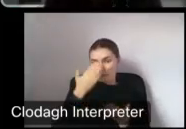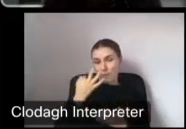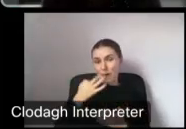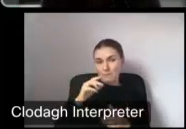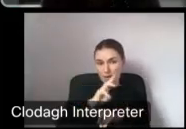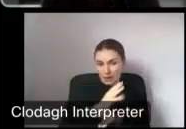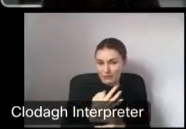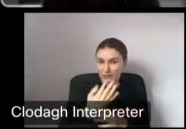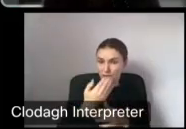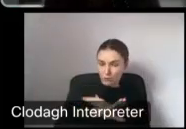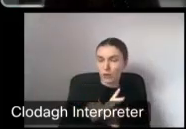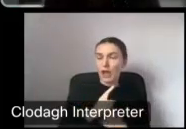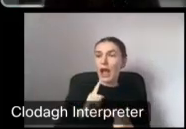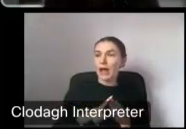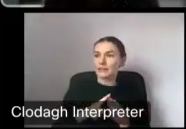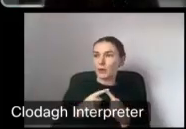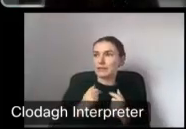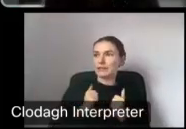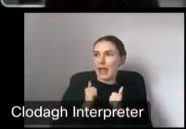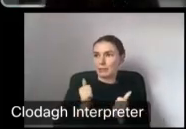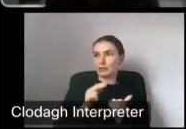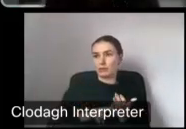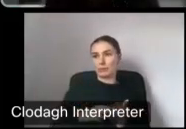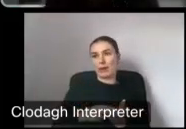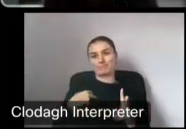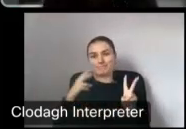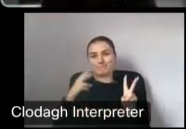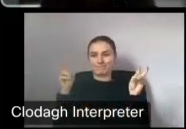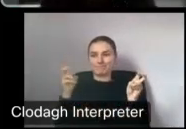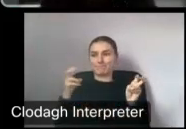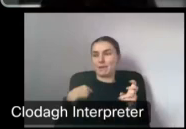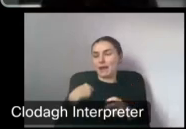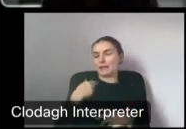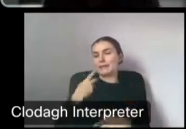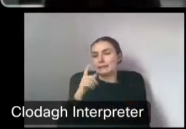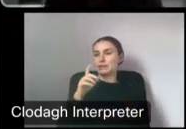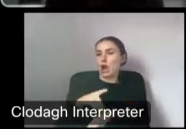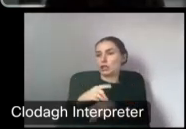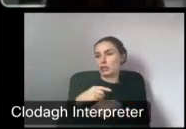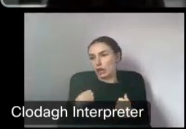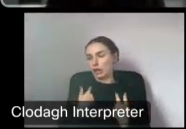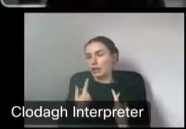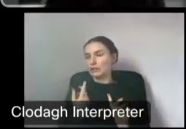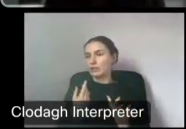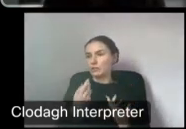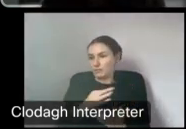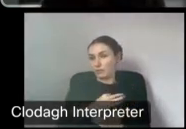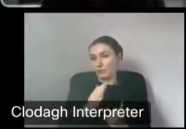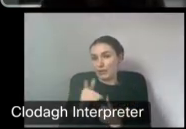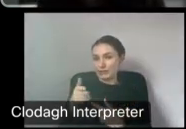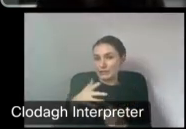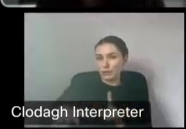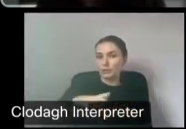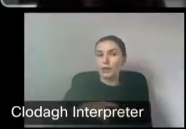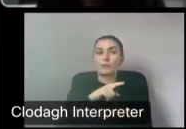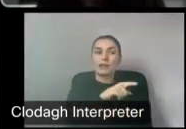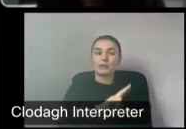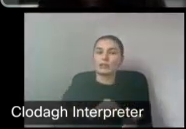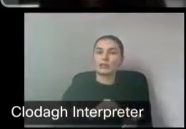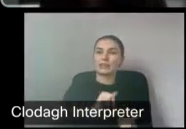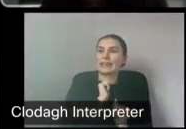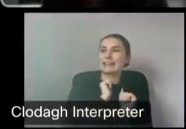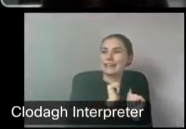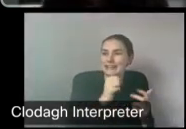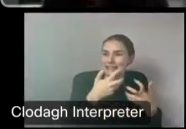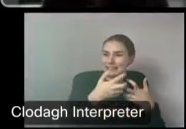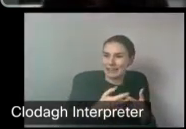assertiveness technique, I was able to slip in the title of doctor, which is very effective when you want to assert yourself. He was using his assertiveness technique that he learned as